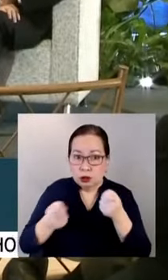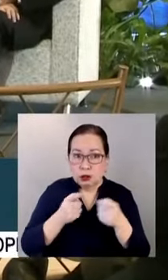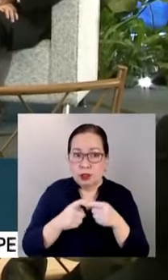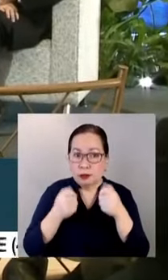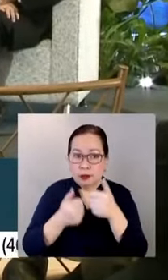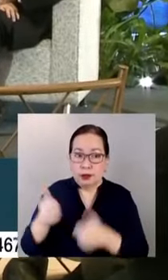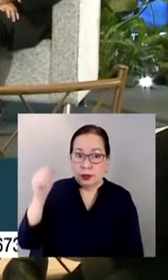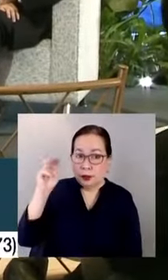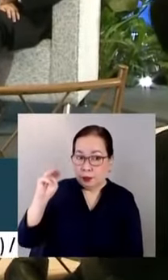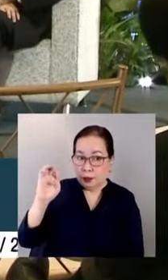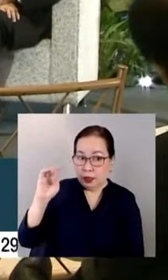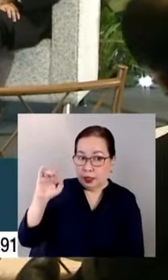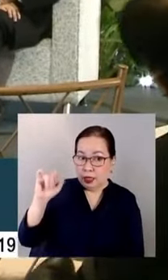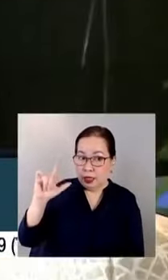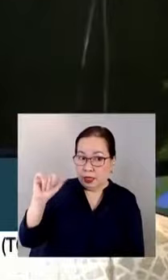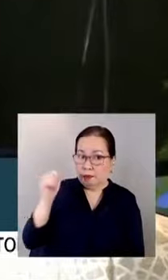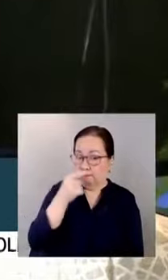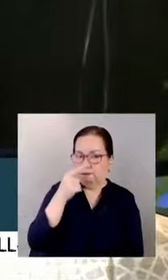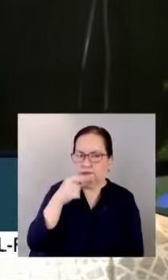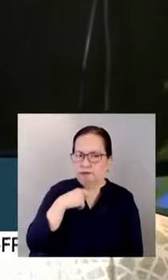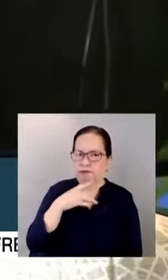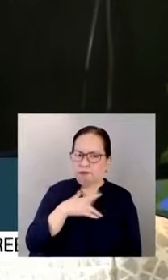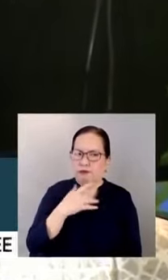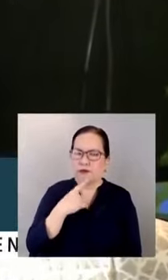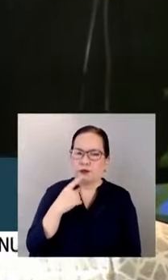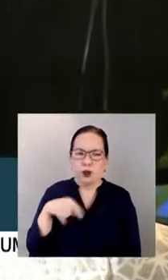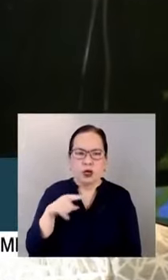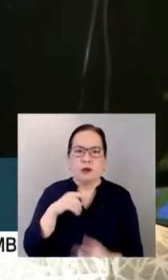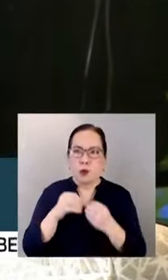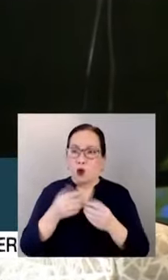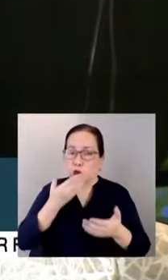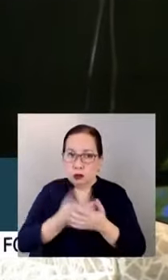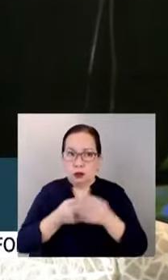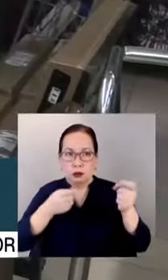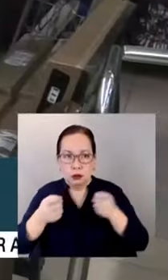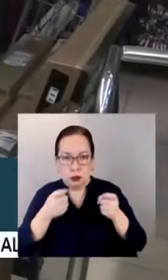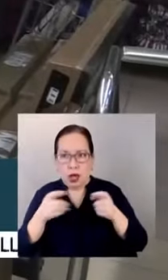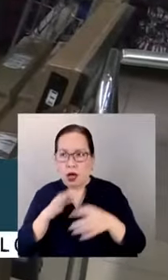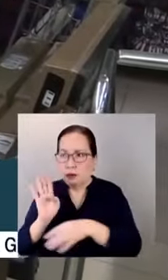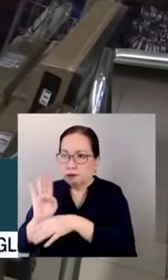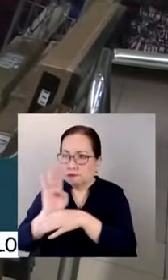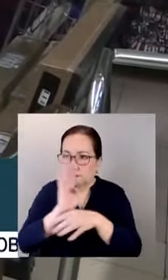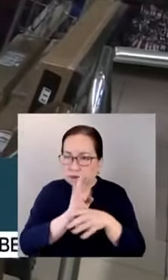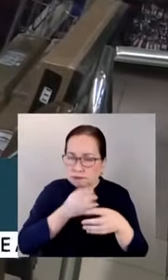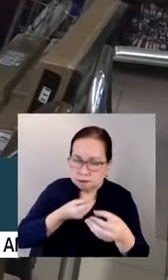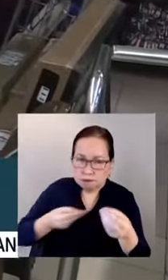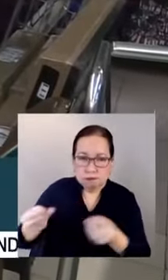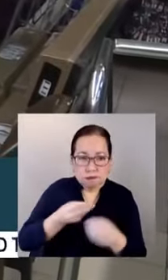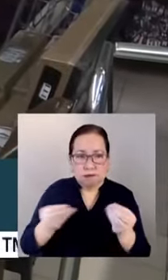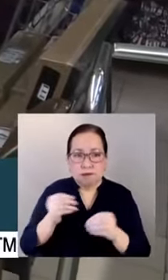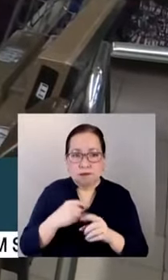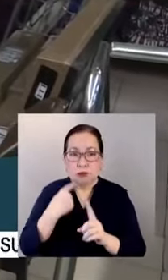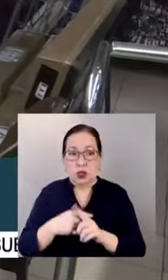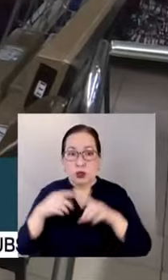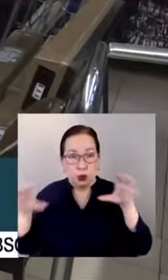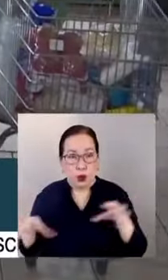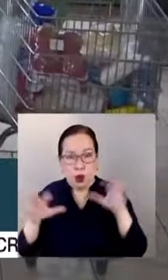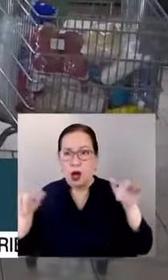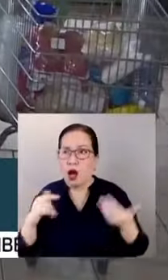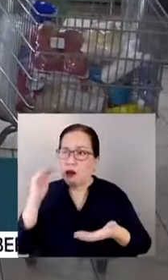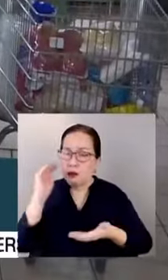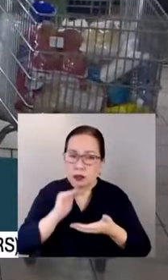for better development of the equities market and better regulation of industries. As for efforts to address inflation, Medalla says